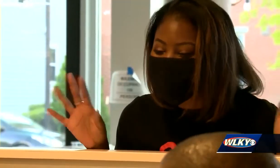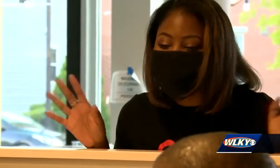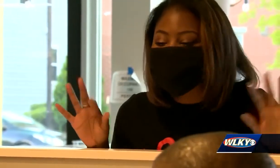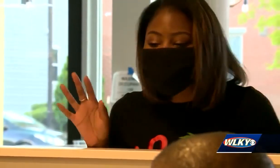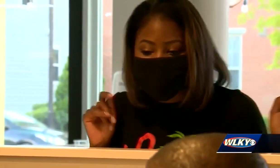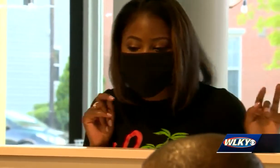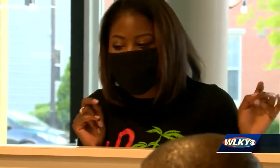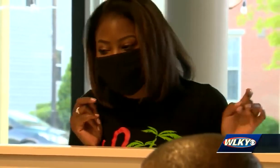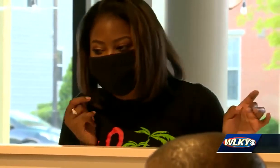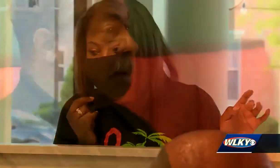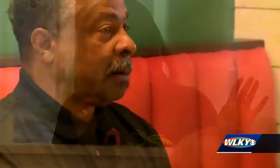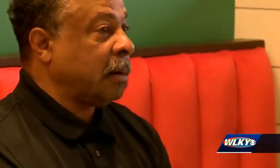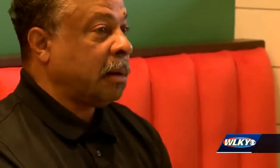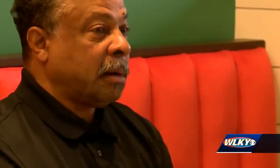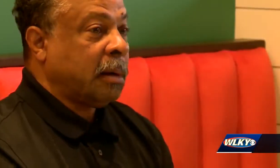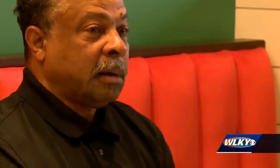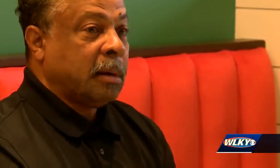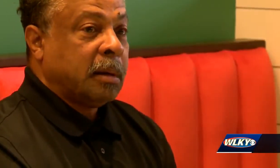pandemic.